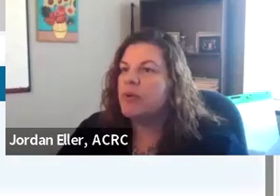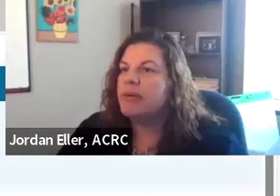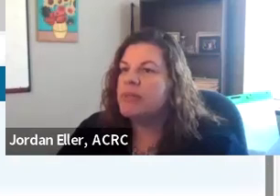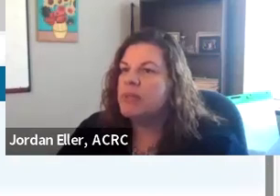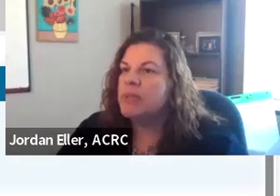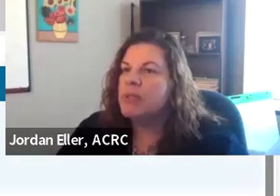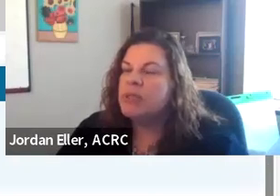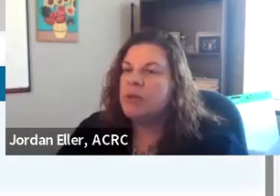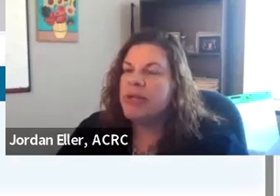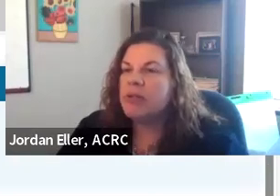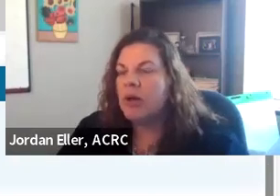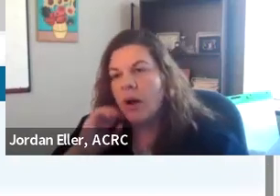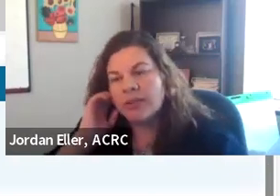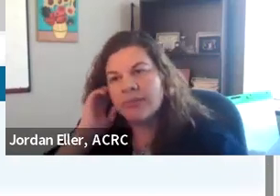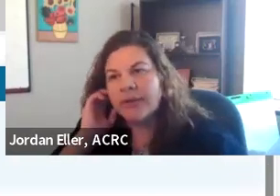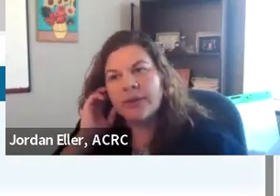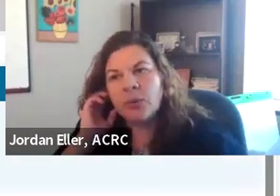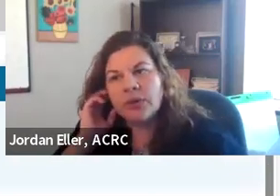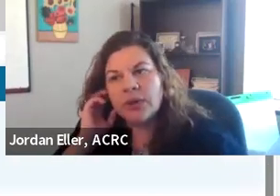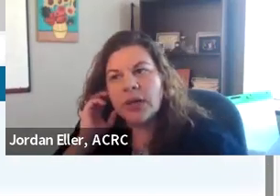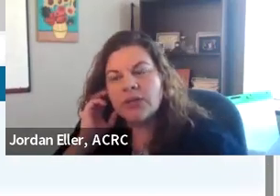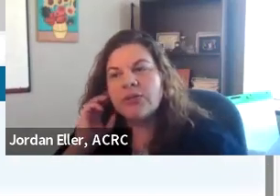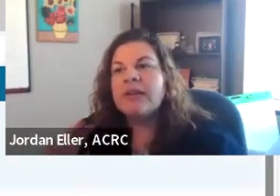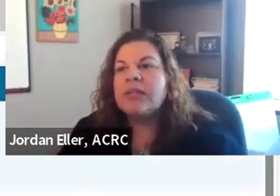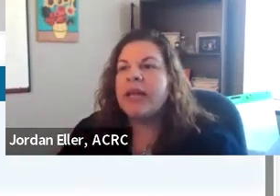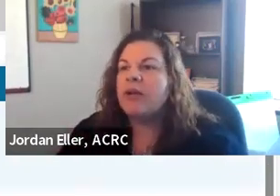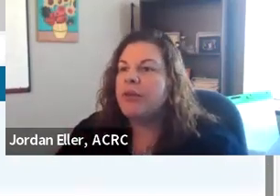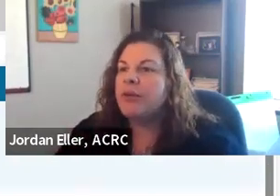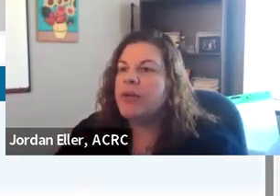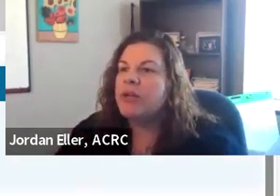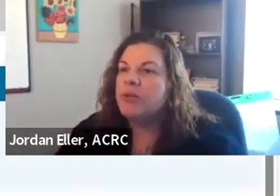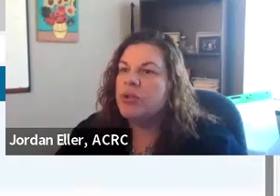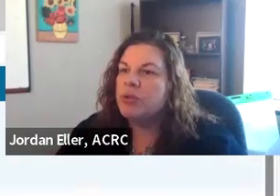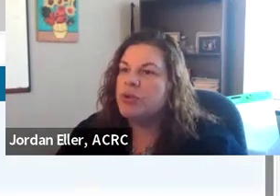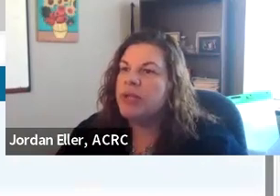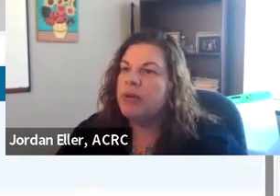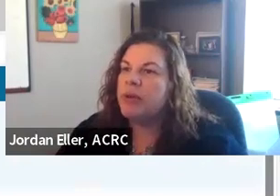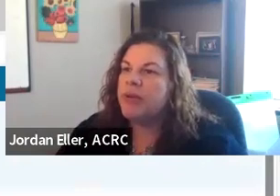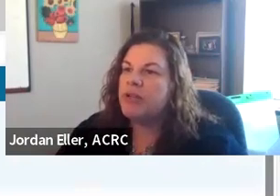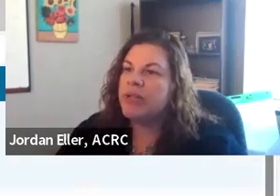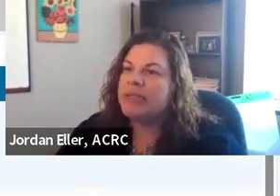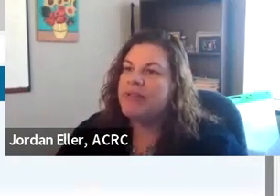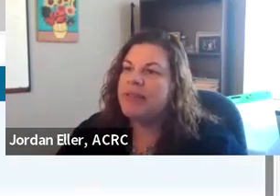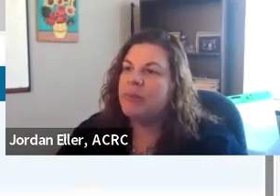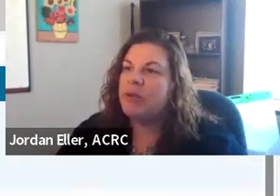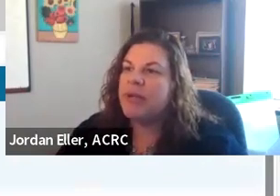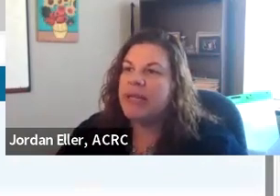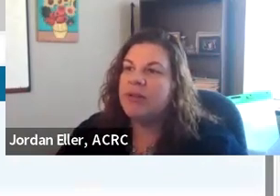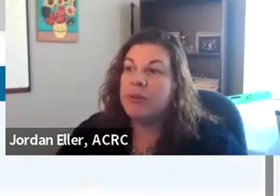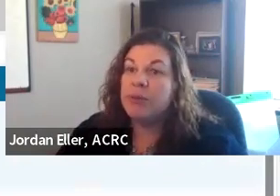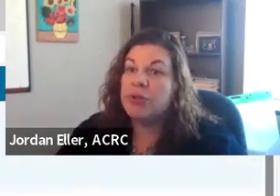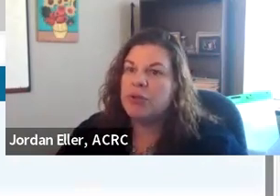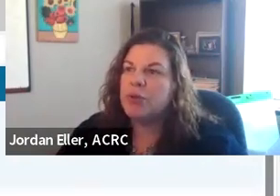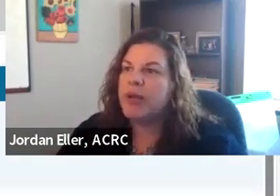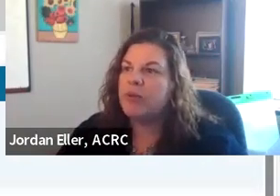and programs. So it is awesome to hear that more than 2,830 new social and recreational activities have been